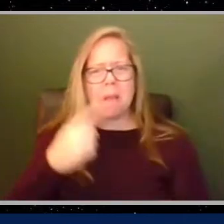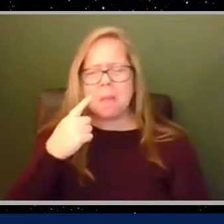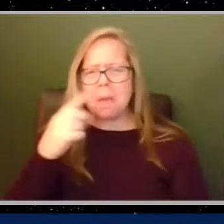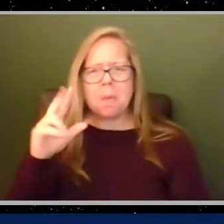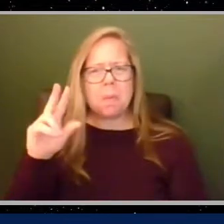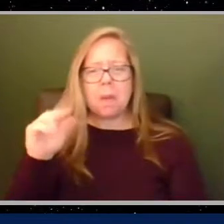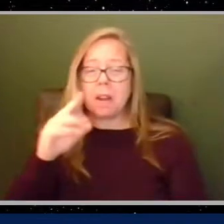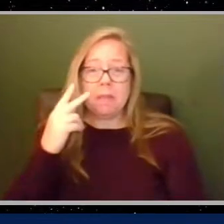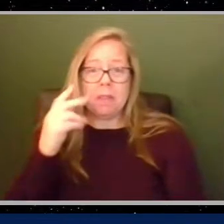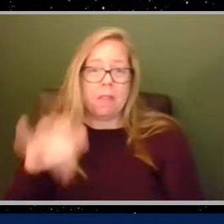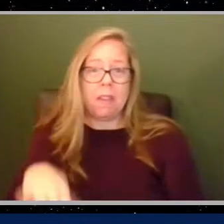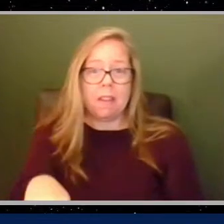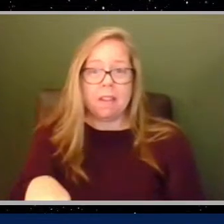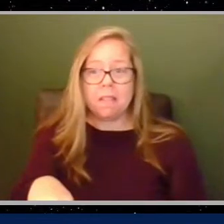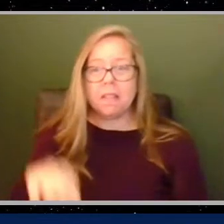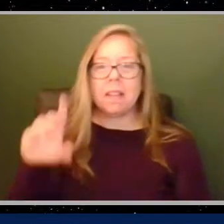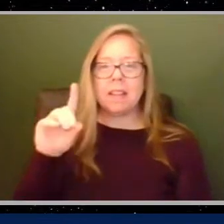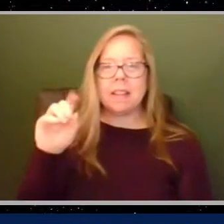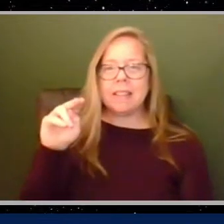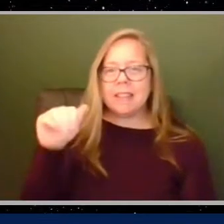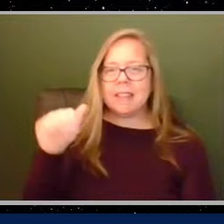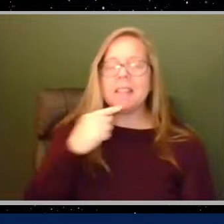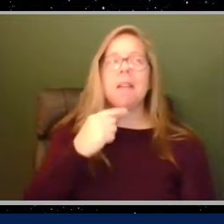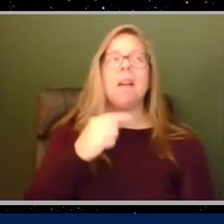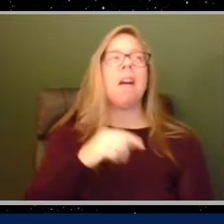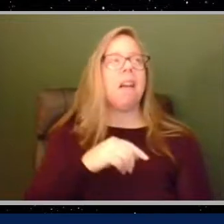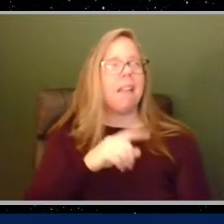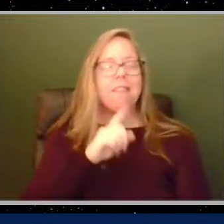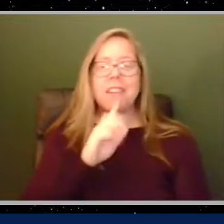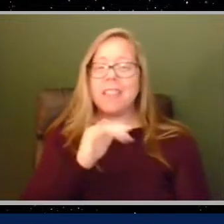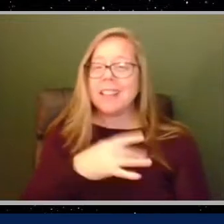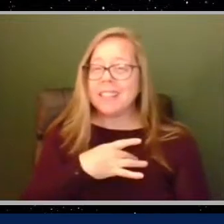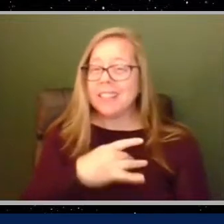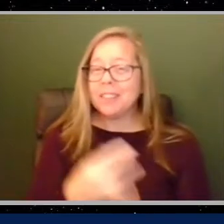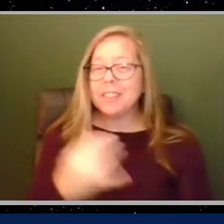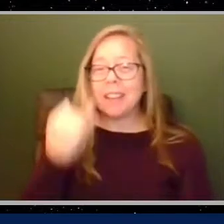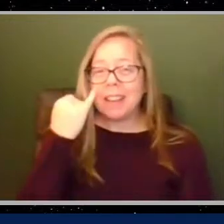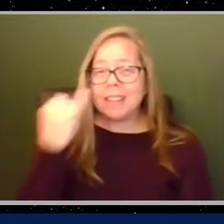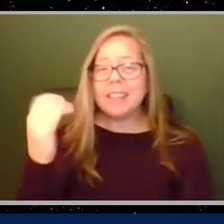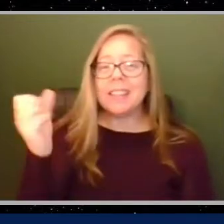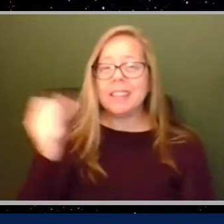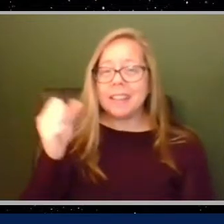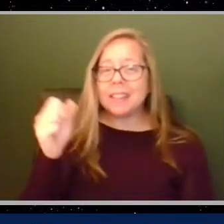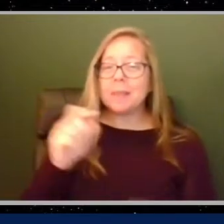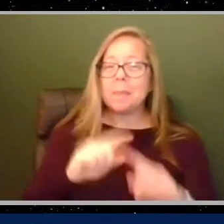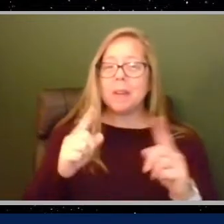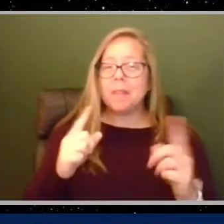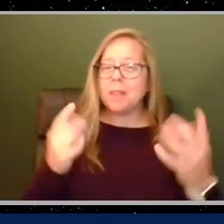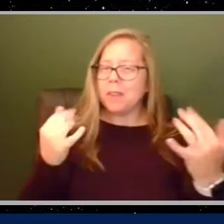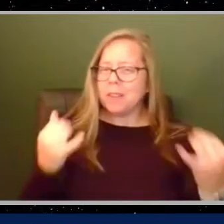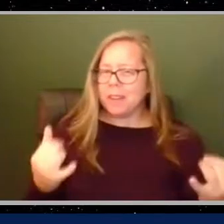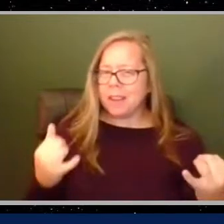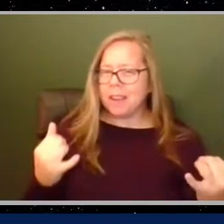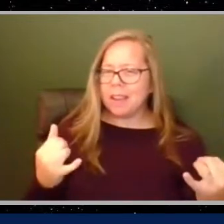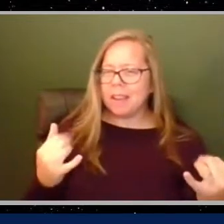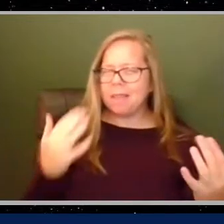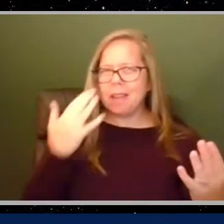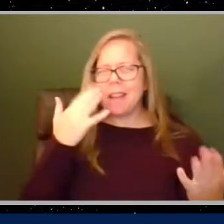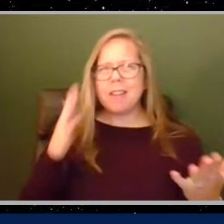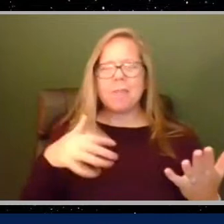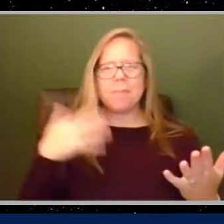That would be an interesting thing. I think right now in the, I don't know if the right